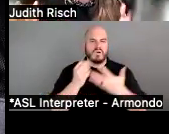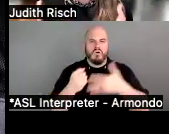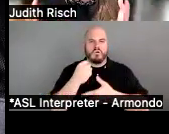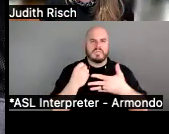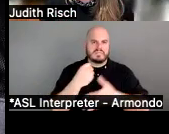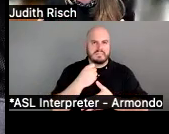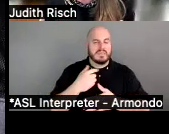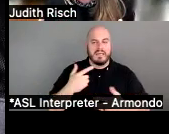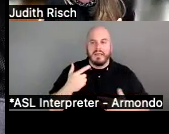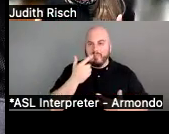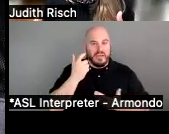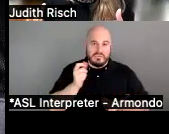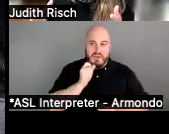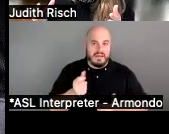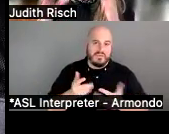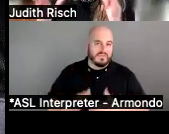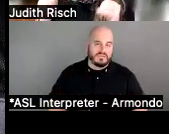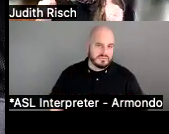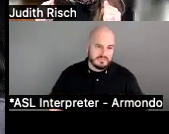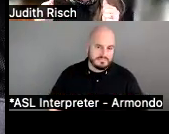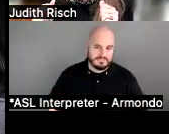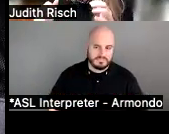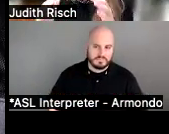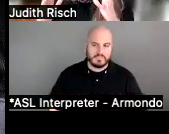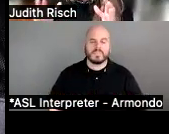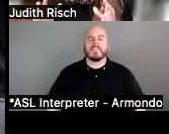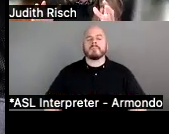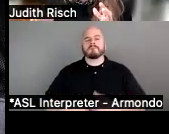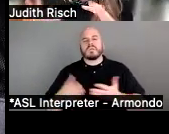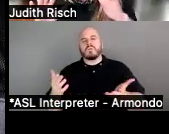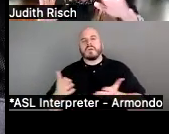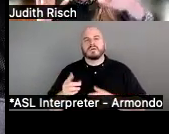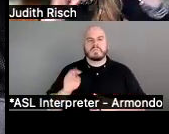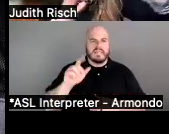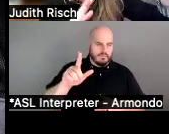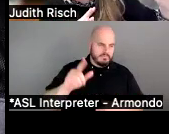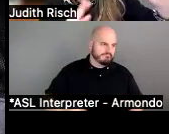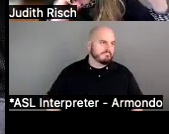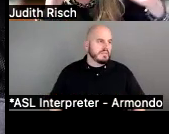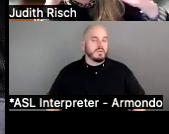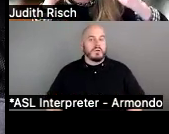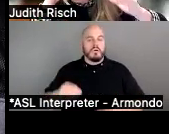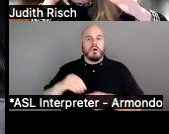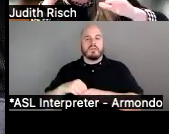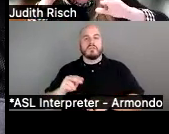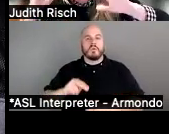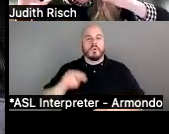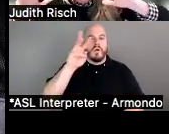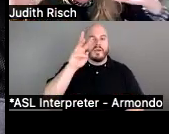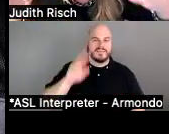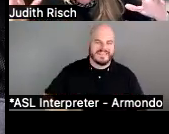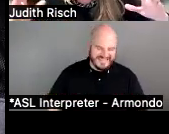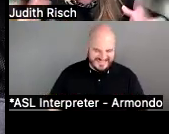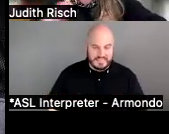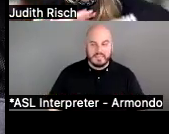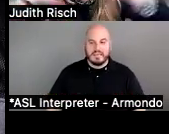because we're not going to be done. And here's the deal. And I'm going to say this to you, you're all in the Northwest. So I do think this is going to